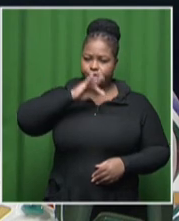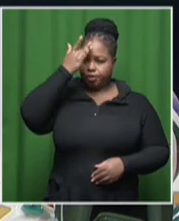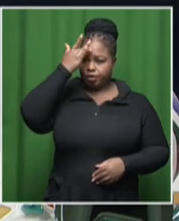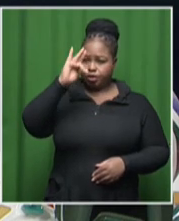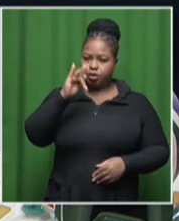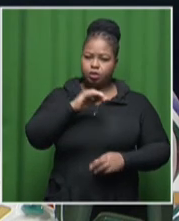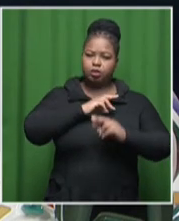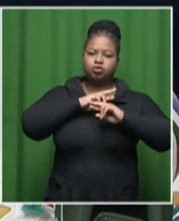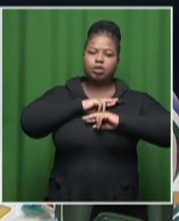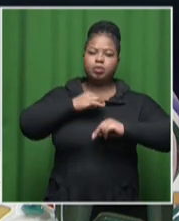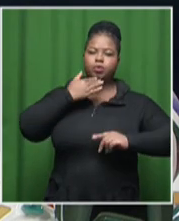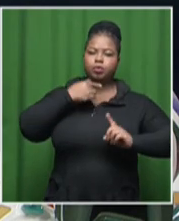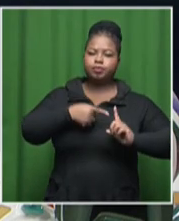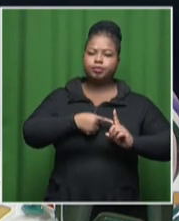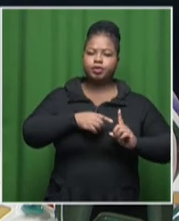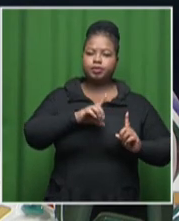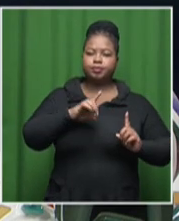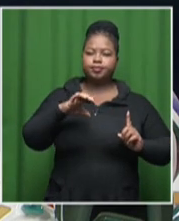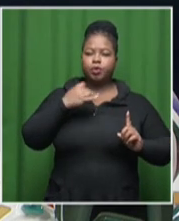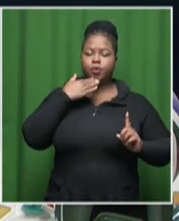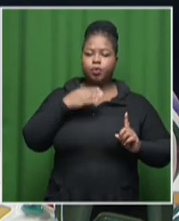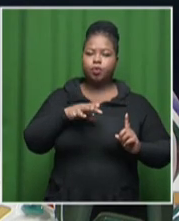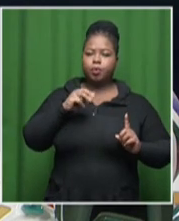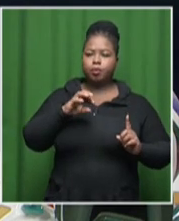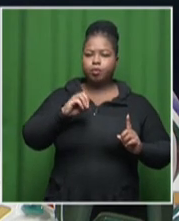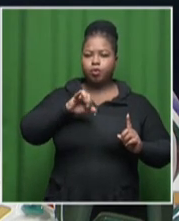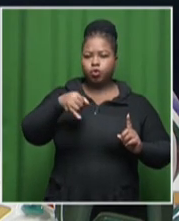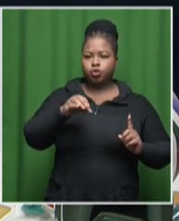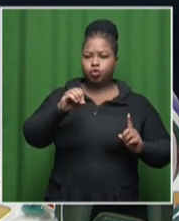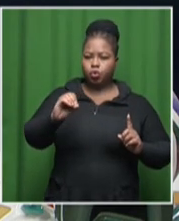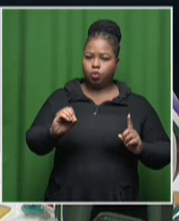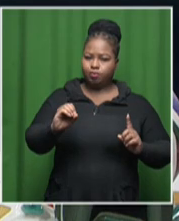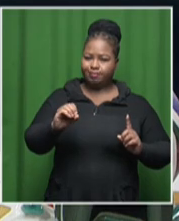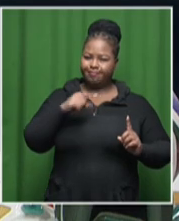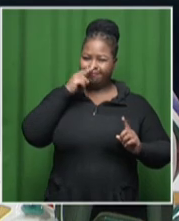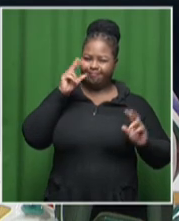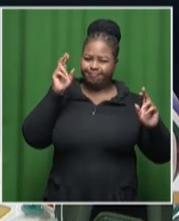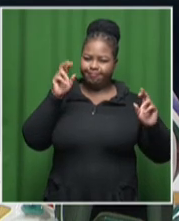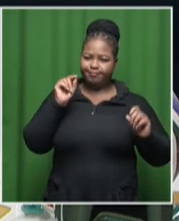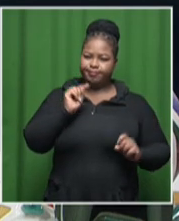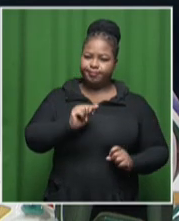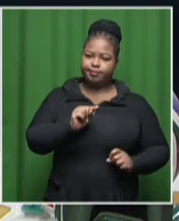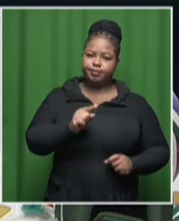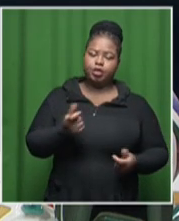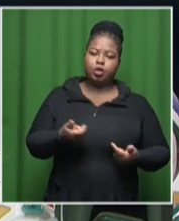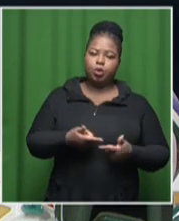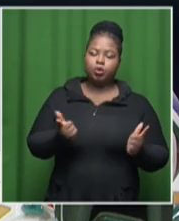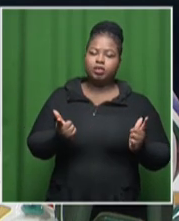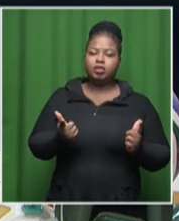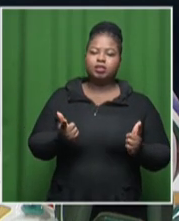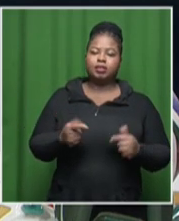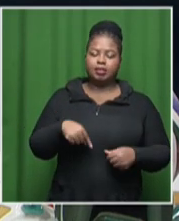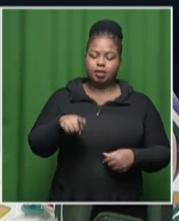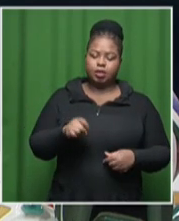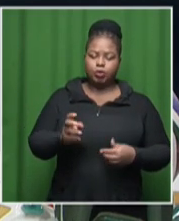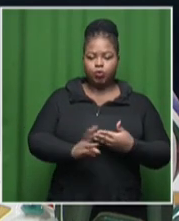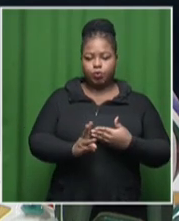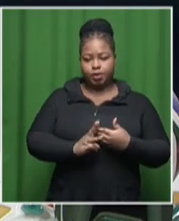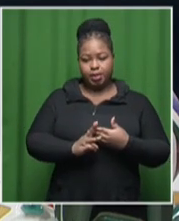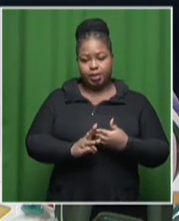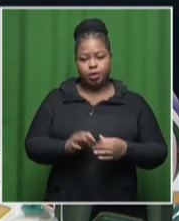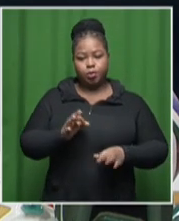and retired Chief of Defence Intelligence, General Moamela, Mojo, Motau, and others, will be launching